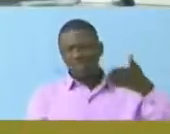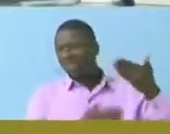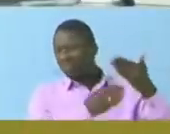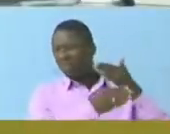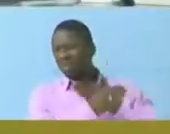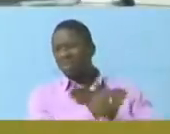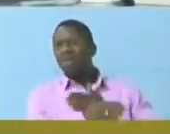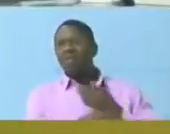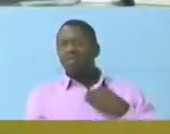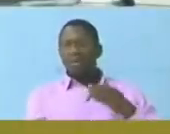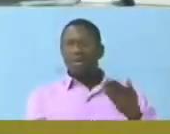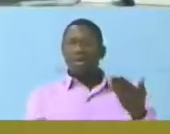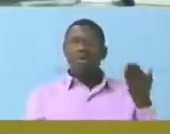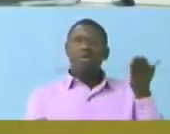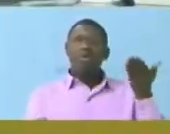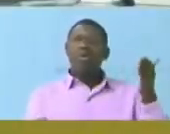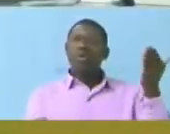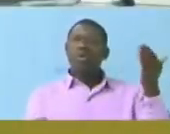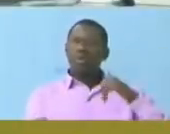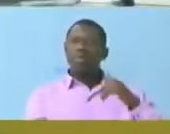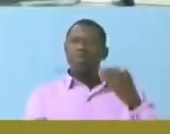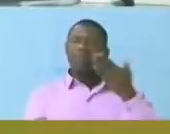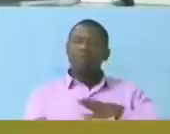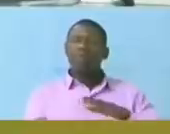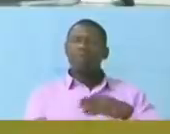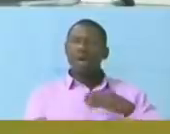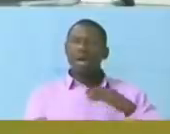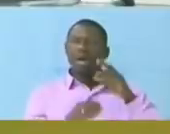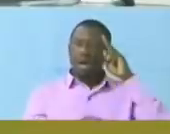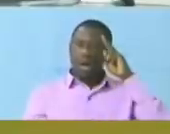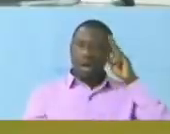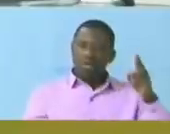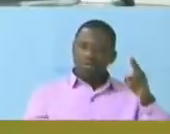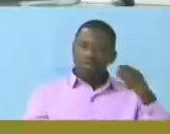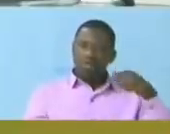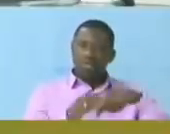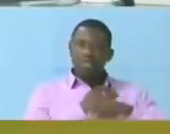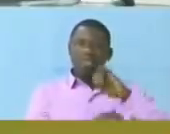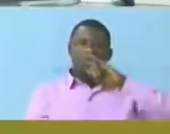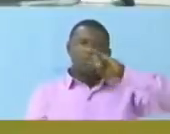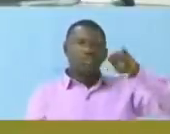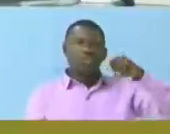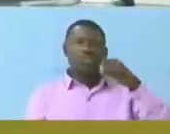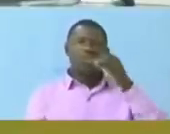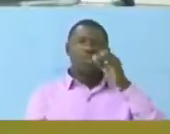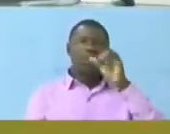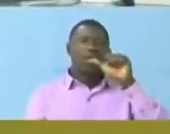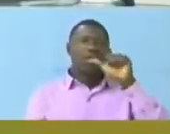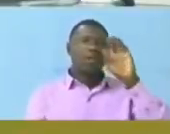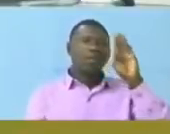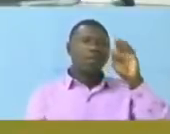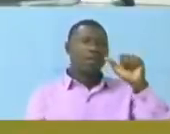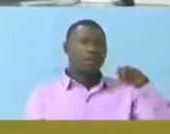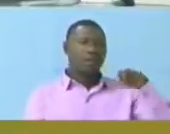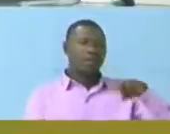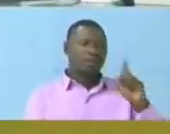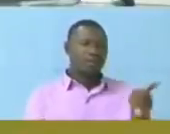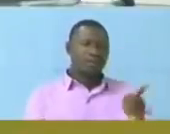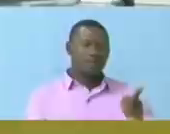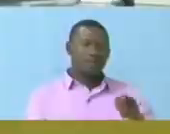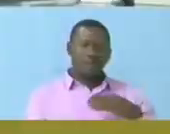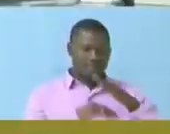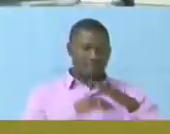2014 or 2015, I was coming from my house in Jabang. That I am building. Still building